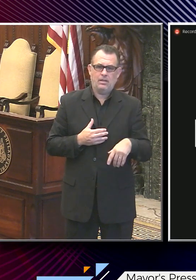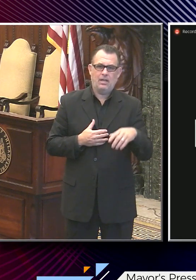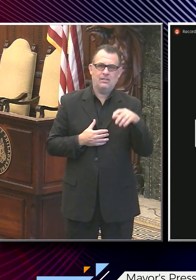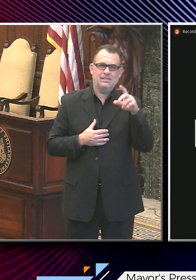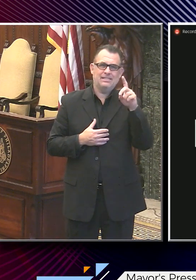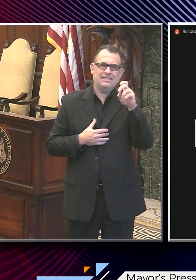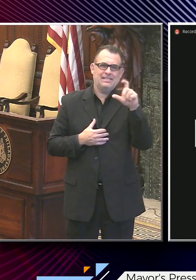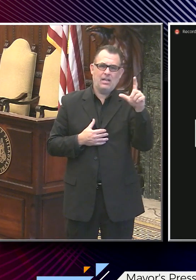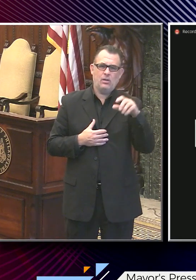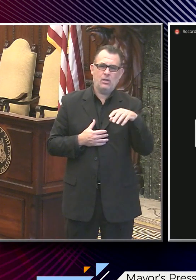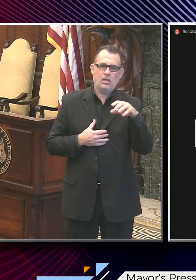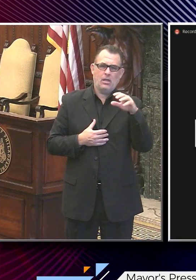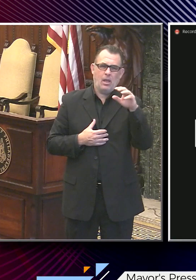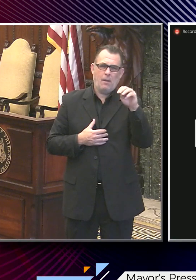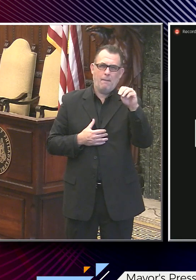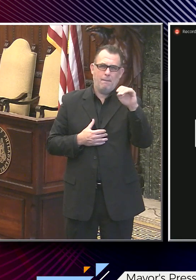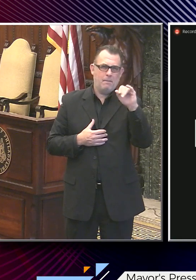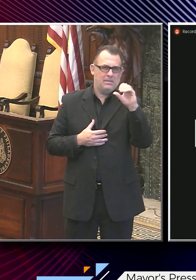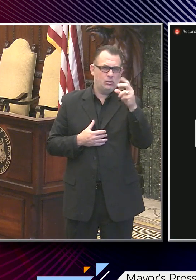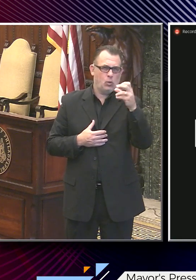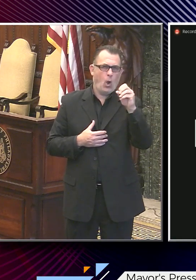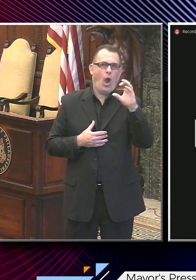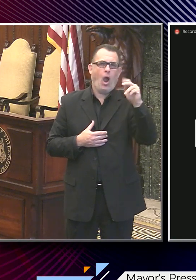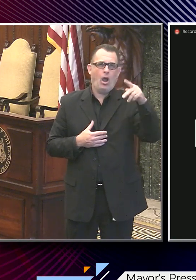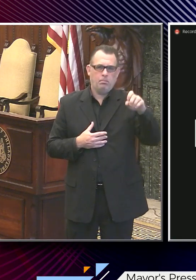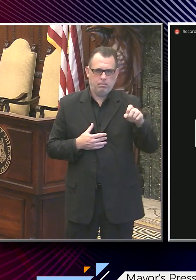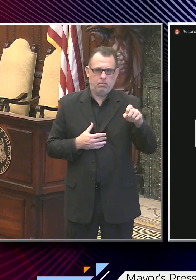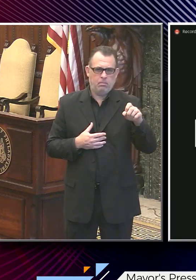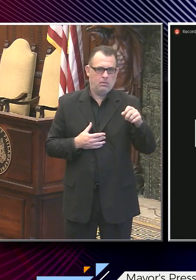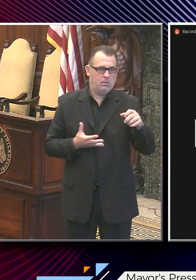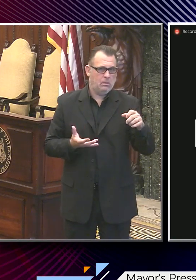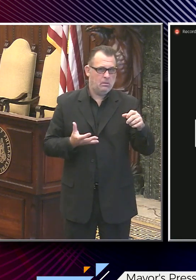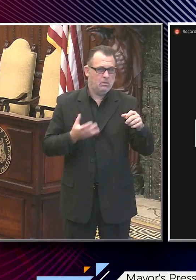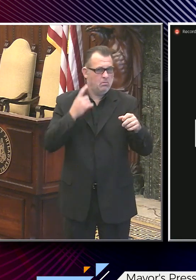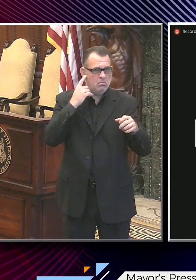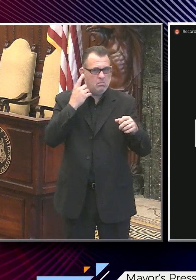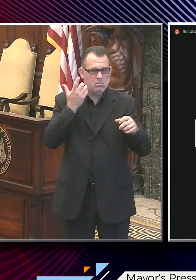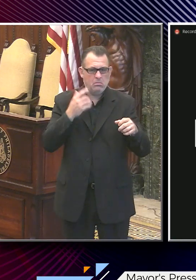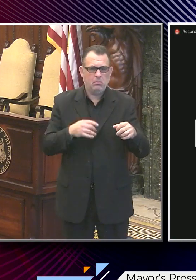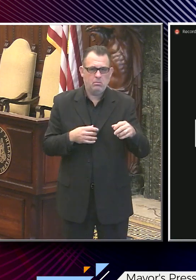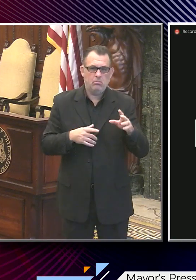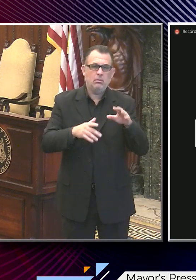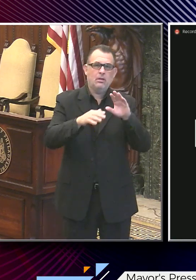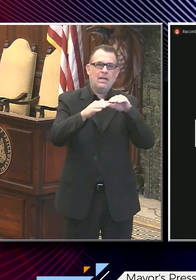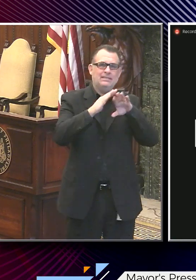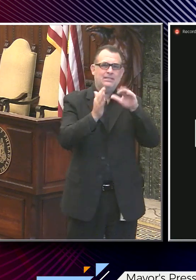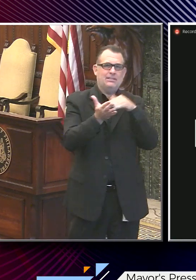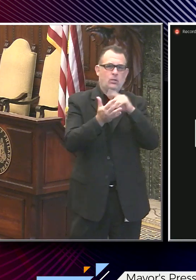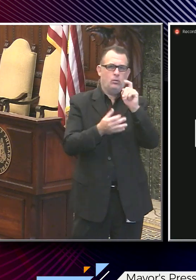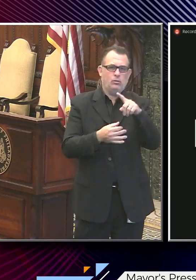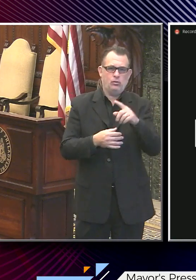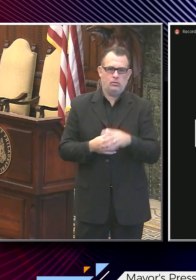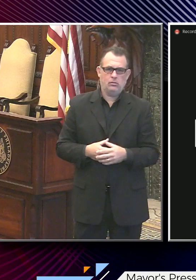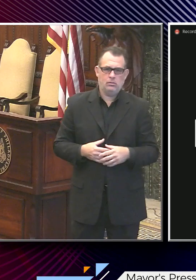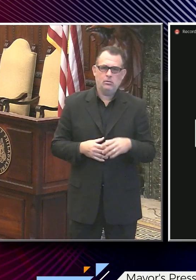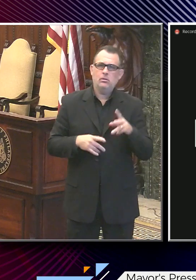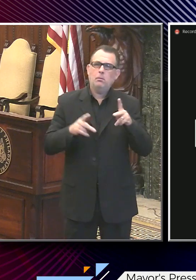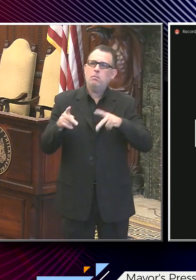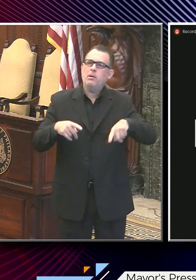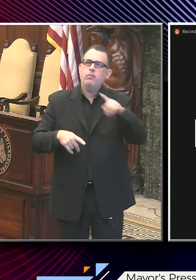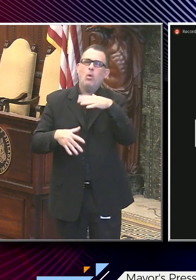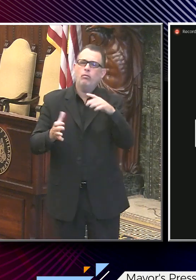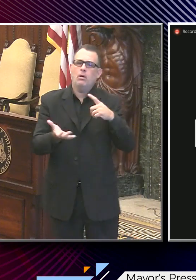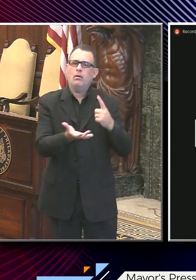Hi, thanks. So people have already, I'm talking about the access centers as well. People already have talked a little bit about